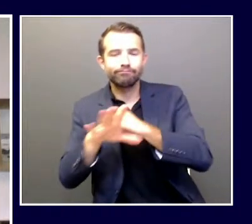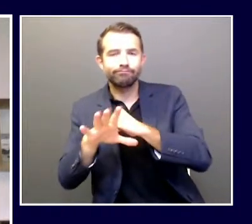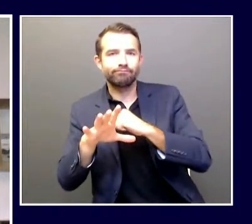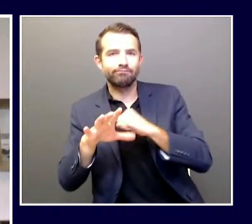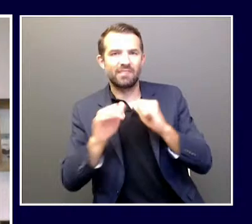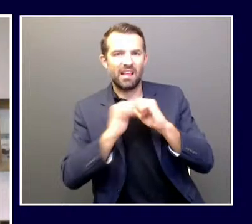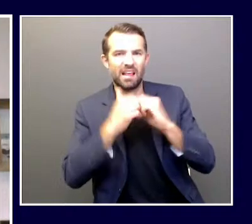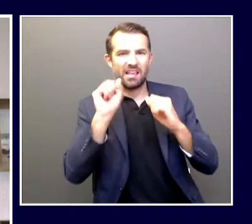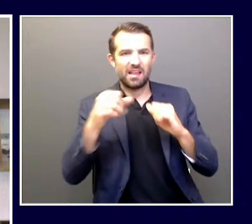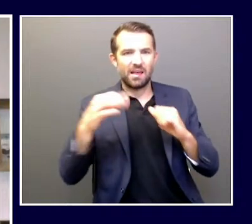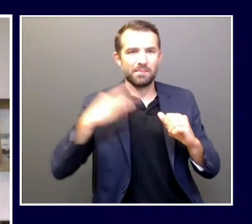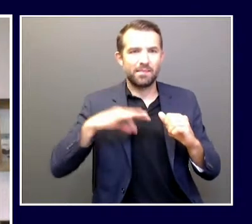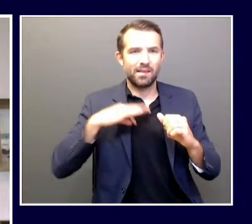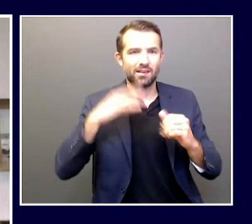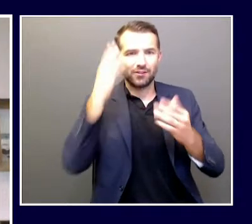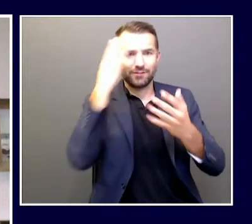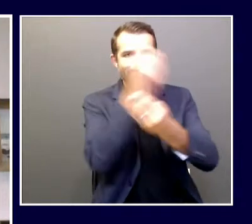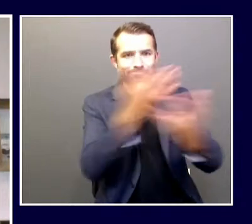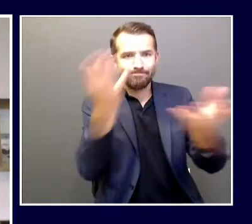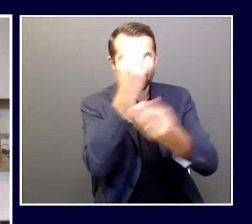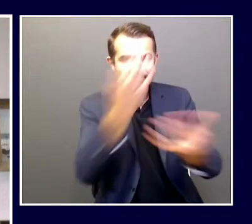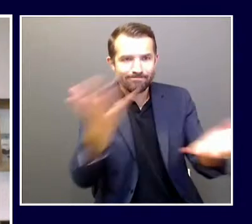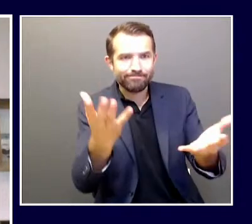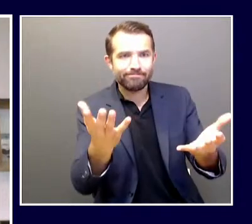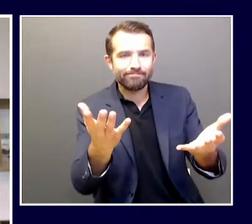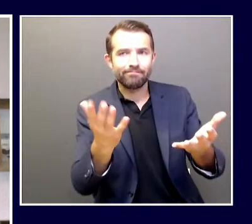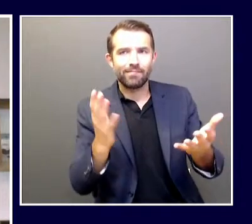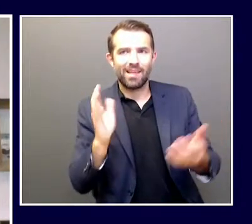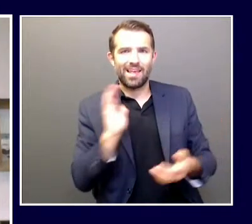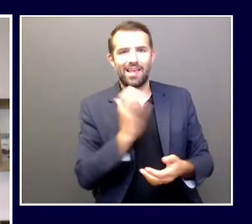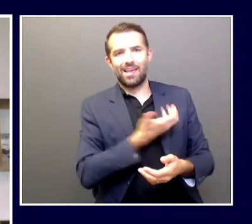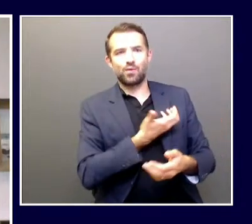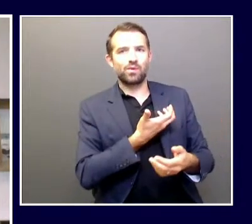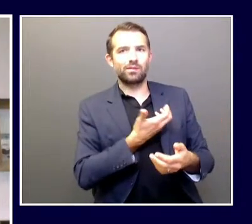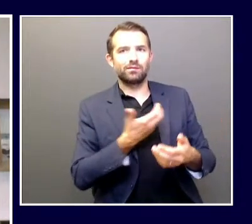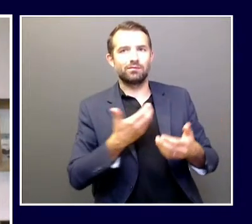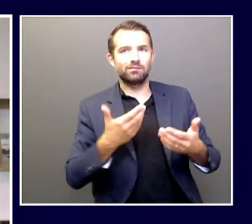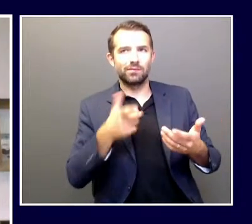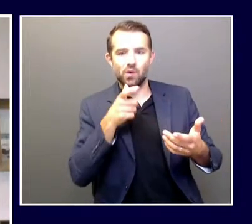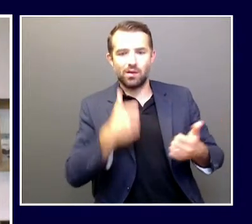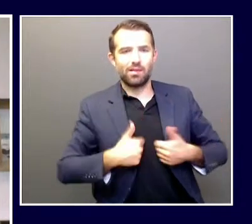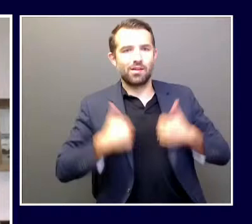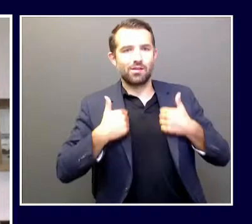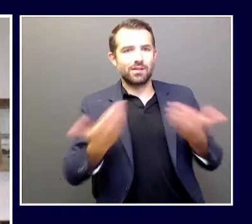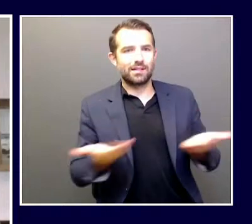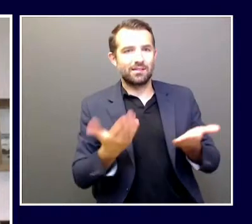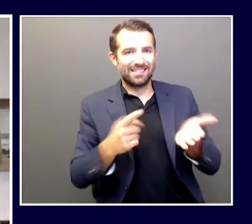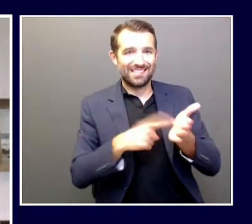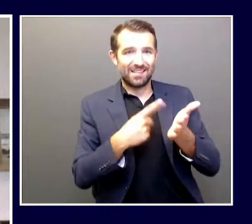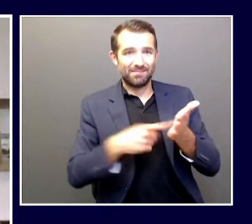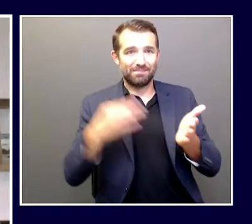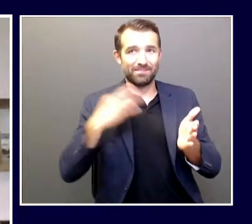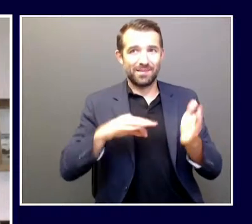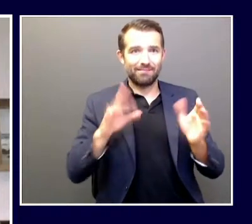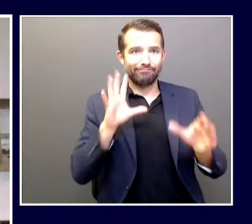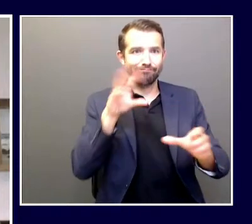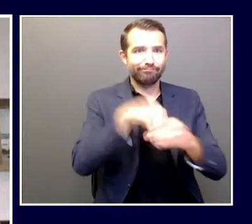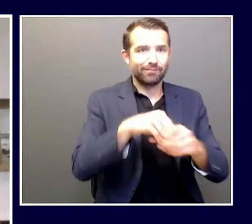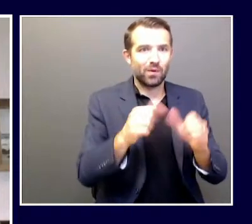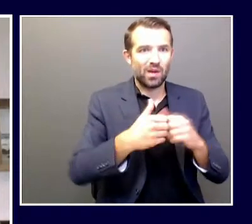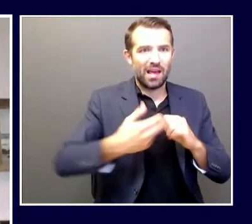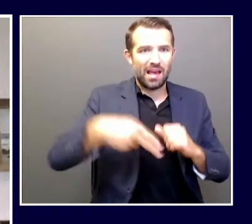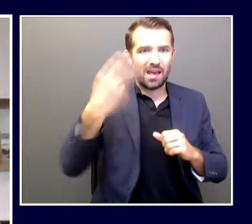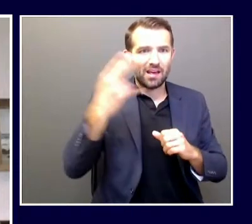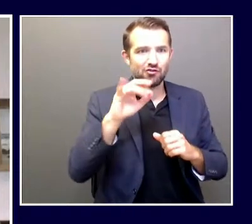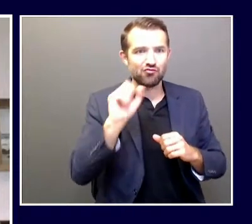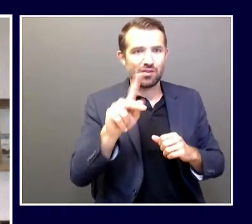county can sort of bounce in and out of those categories. And I feel like most folks probably don't spend a whole lot of